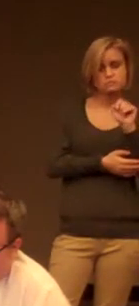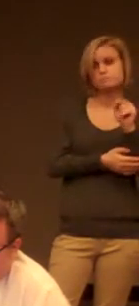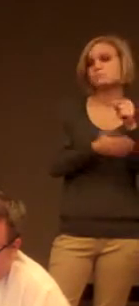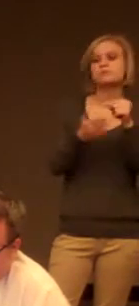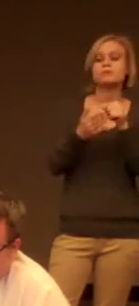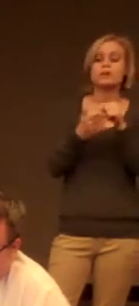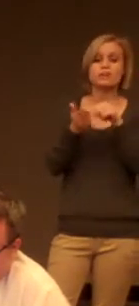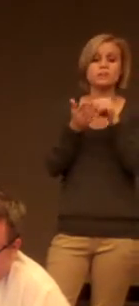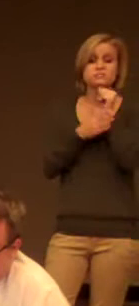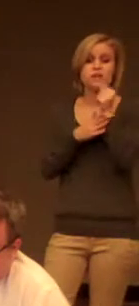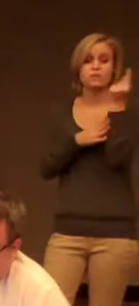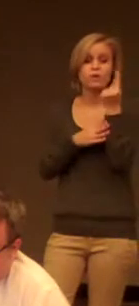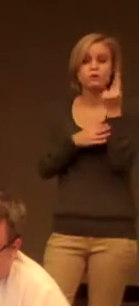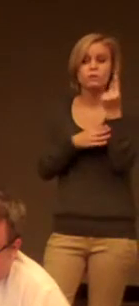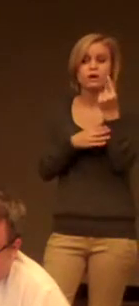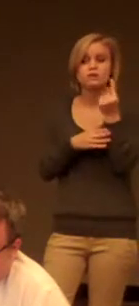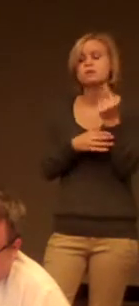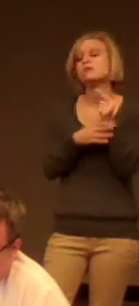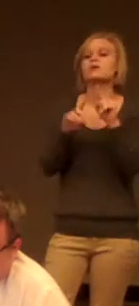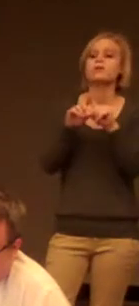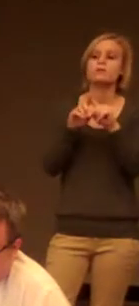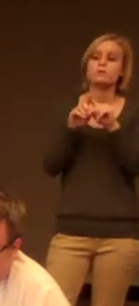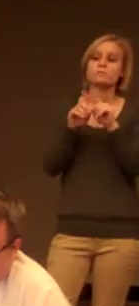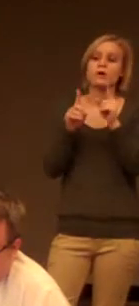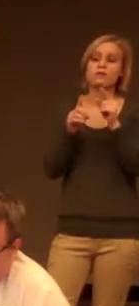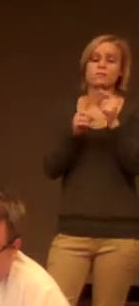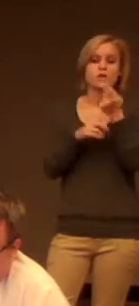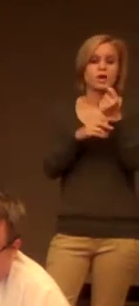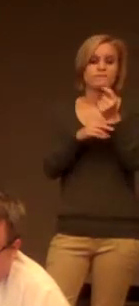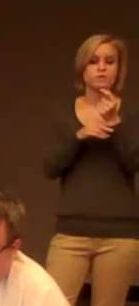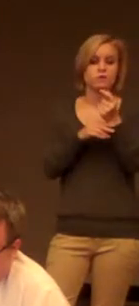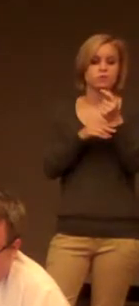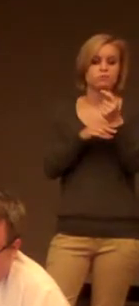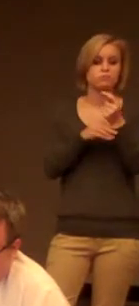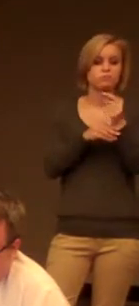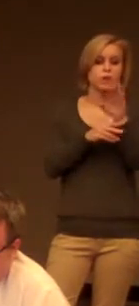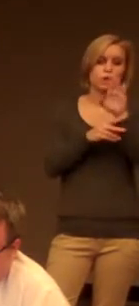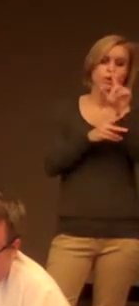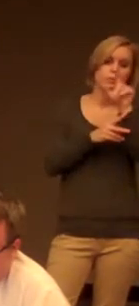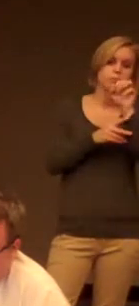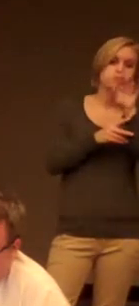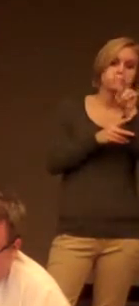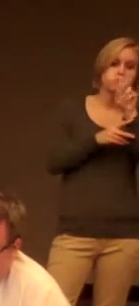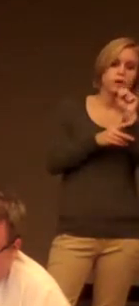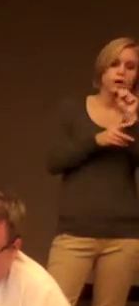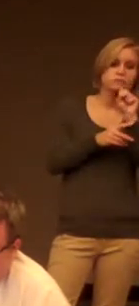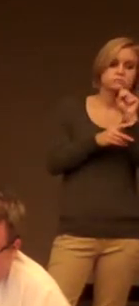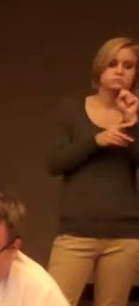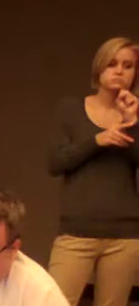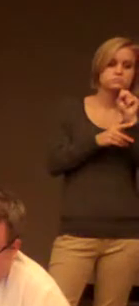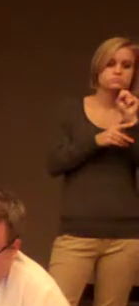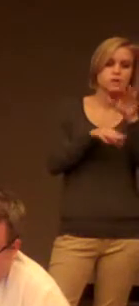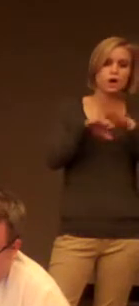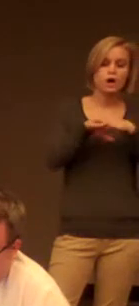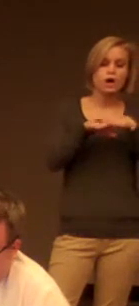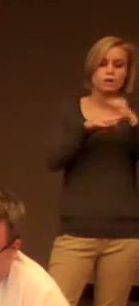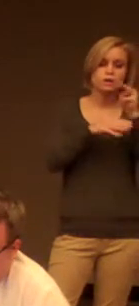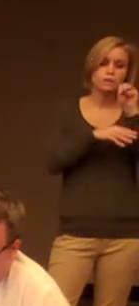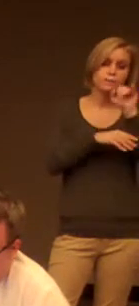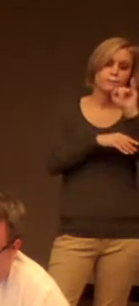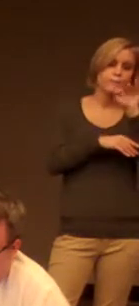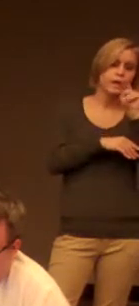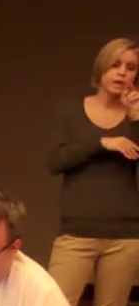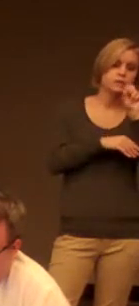this one. But go down a couple more blocks on Main Street, cross the creek, and